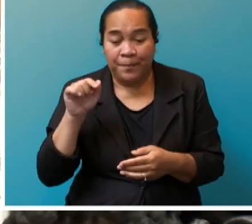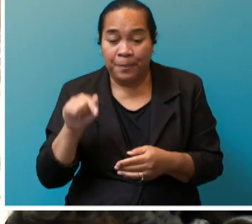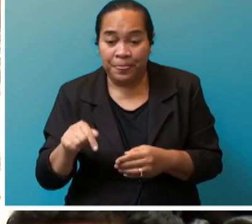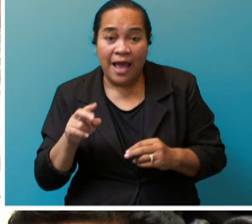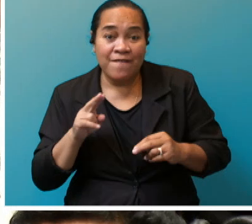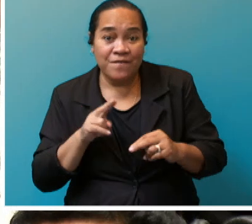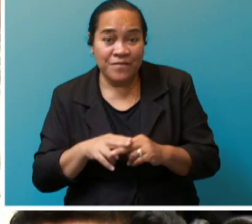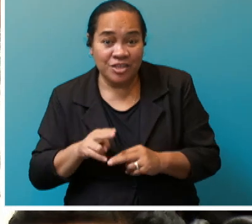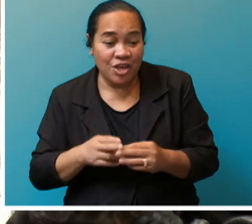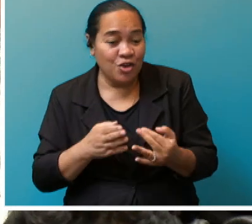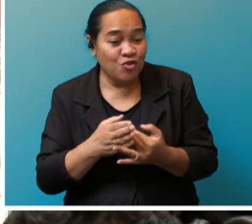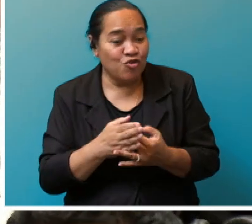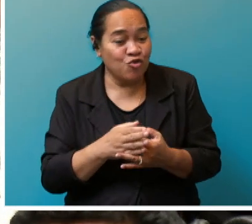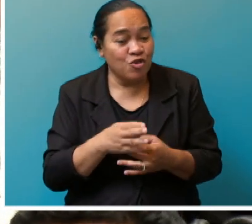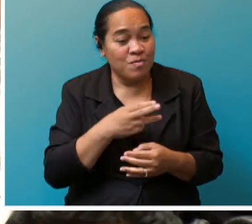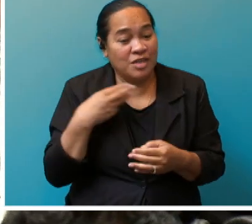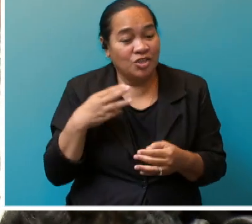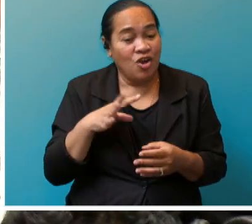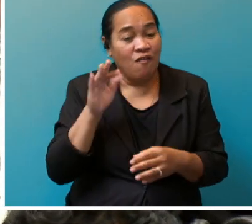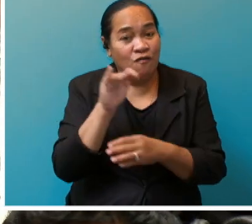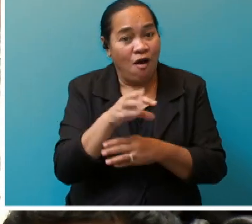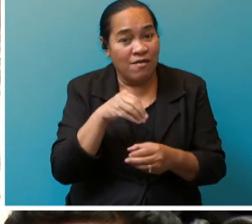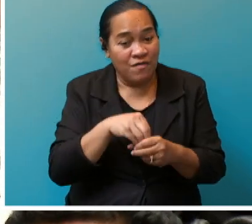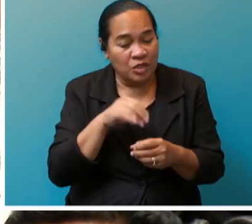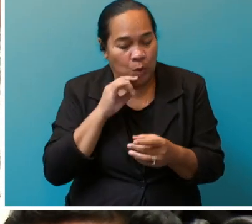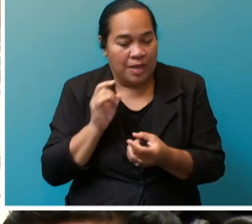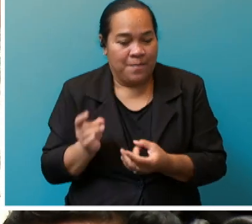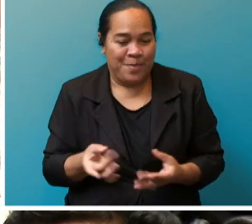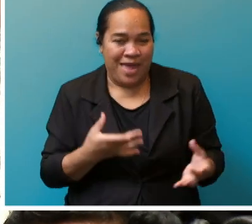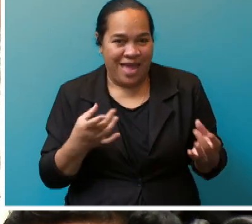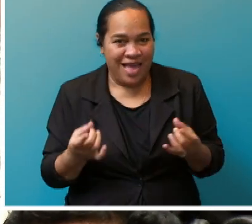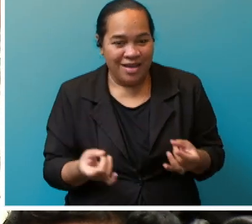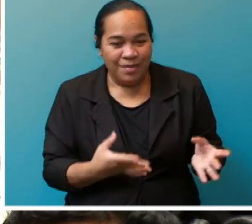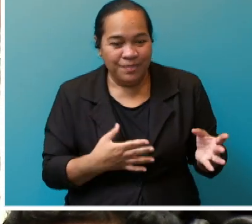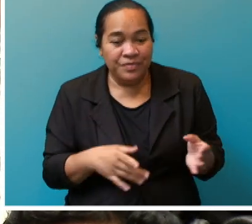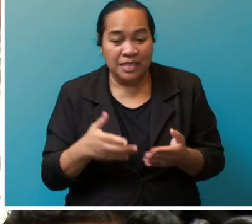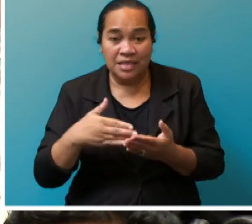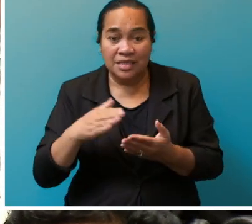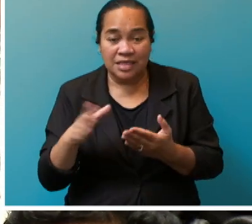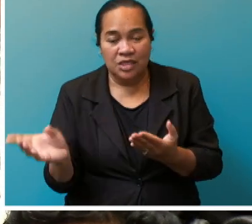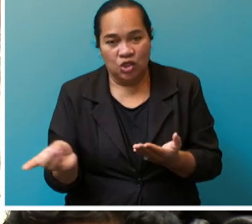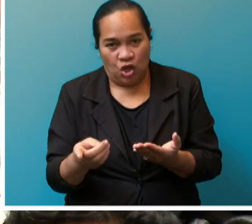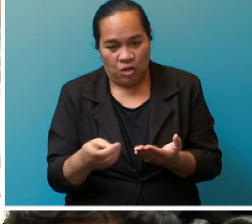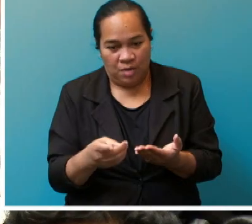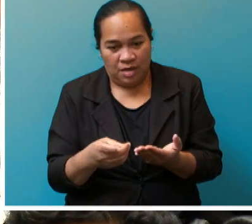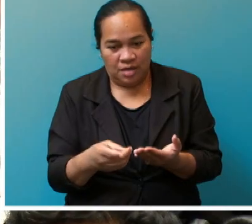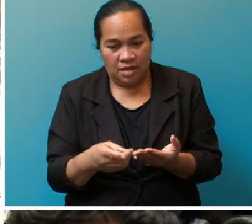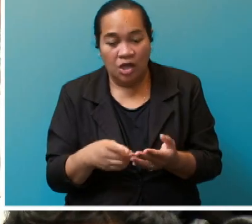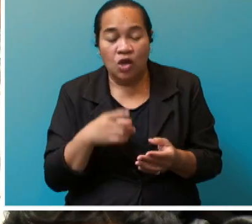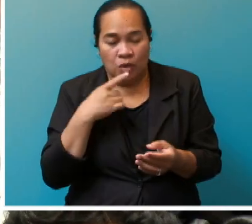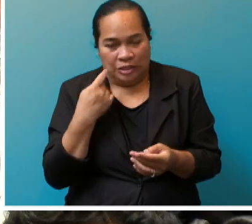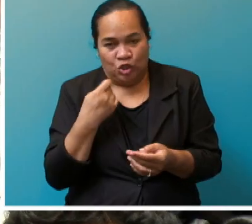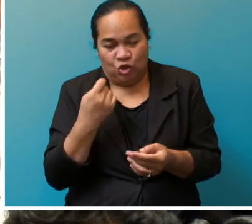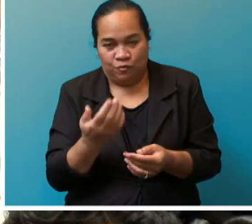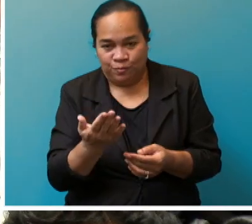Affairs and the Solicitor General's Office, will be preparing this ratification document for deposit in due course.